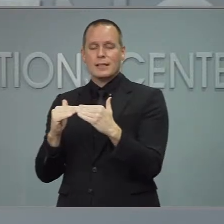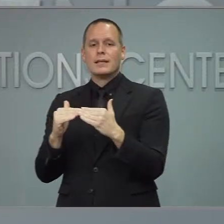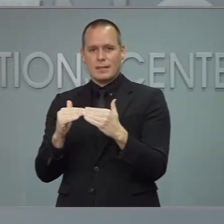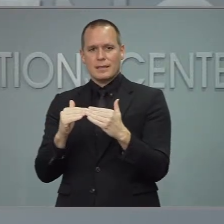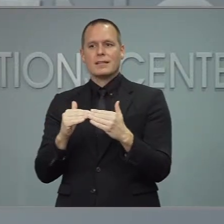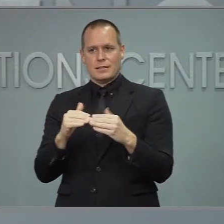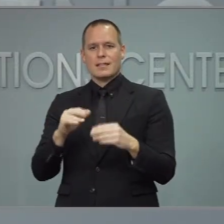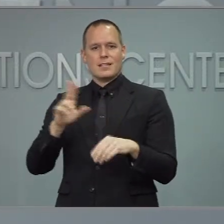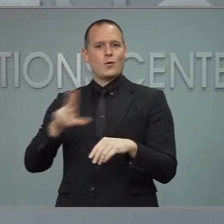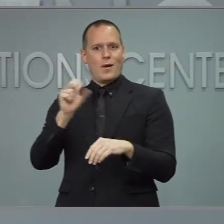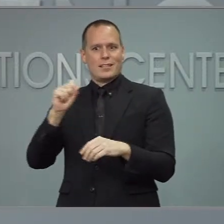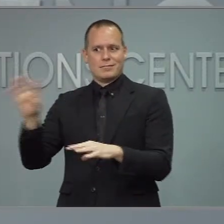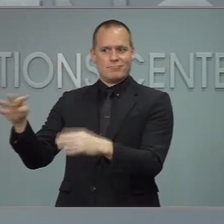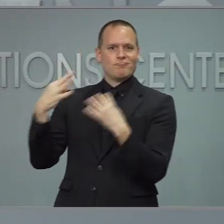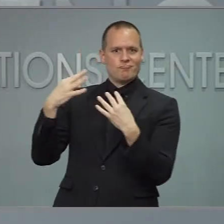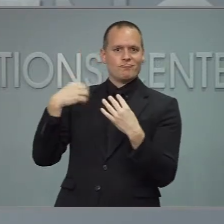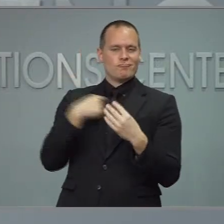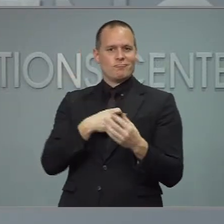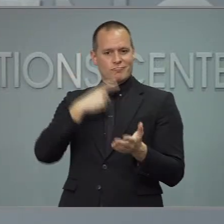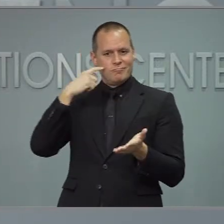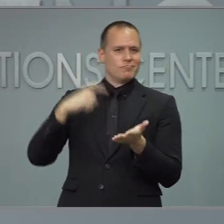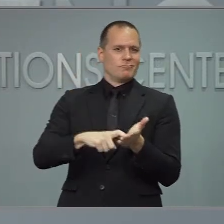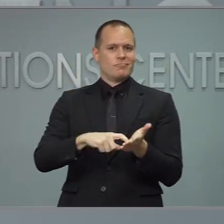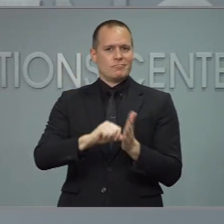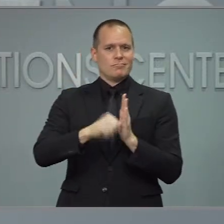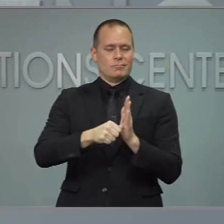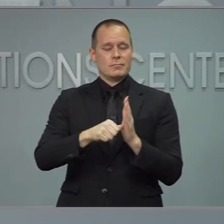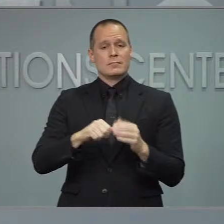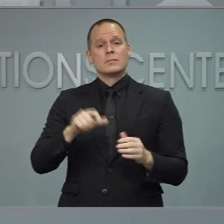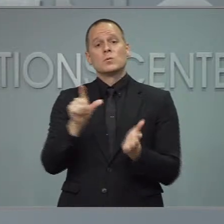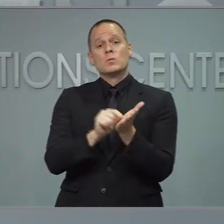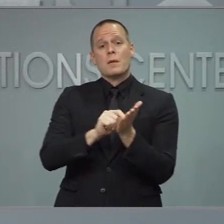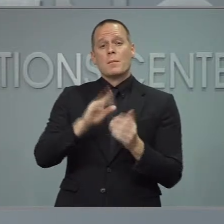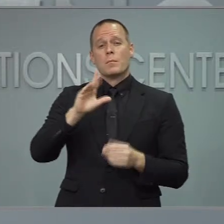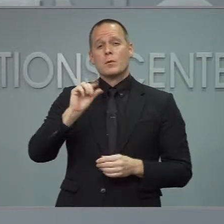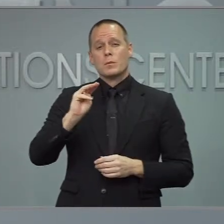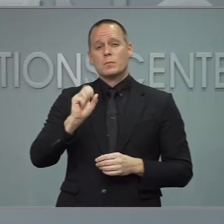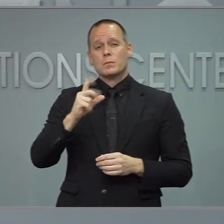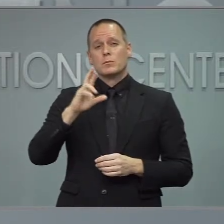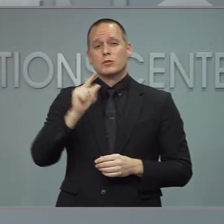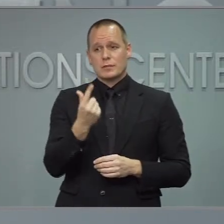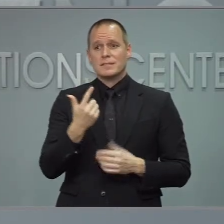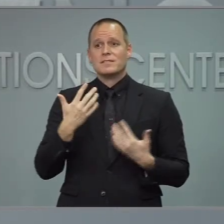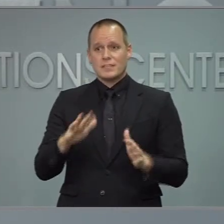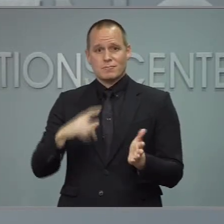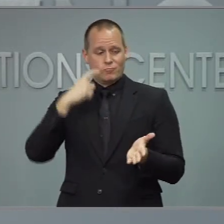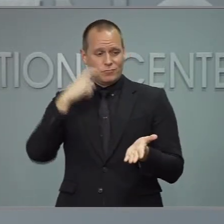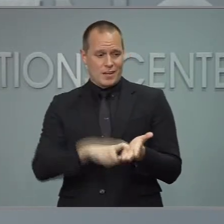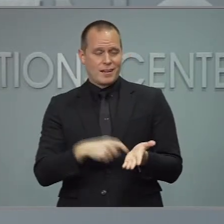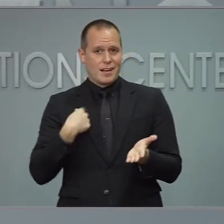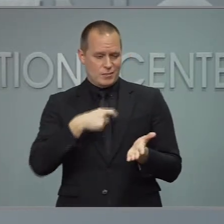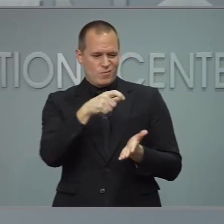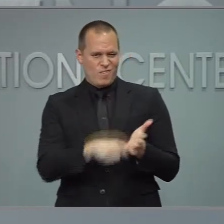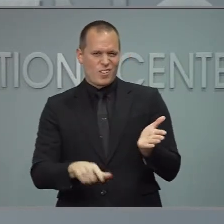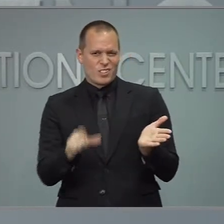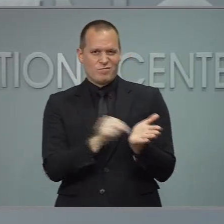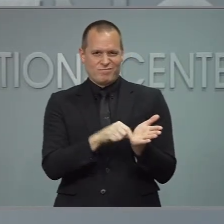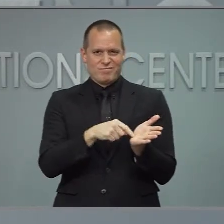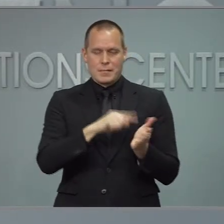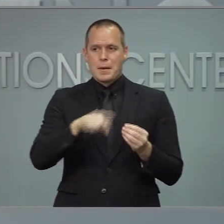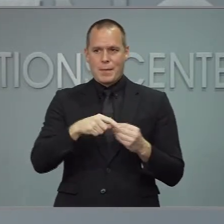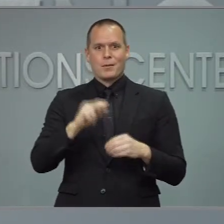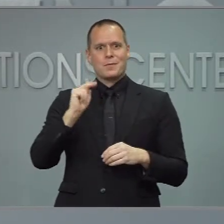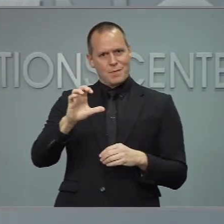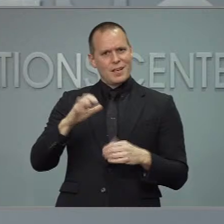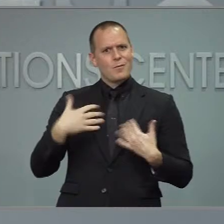North Carolina as among the best performing states when it comes to distributing vaccines evenly among Black and white residents. I am proud